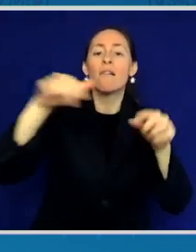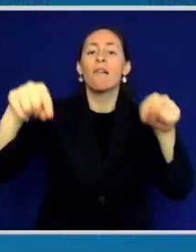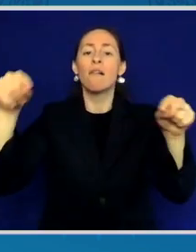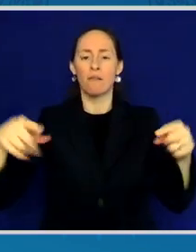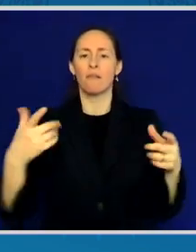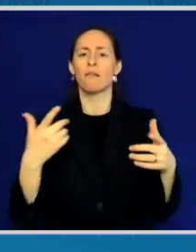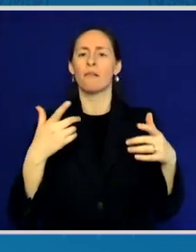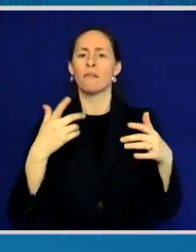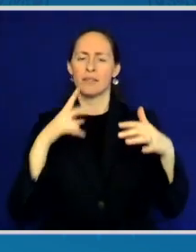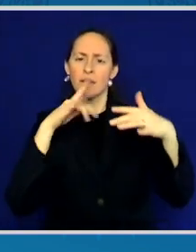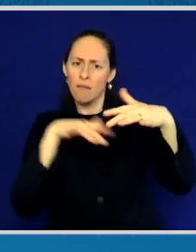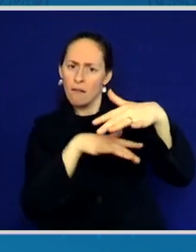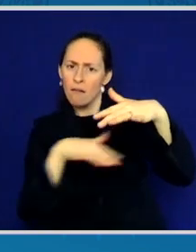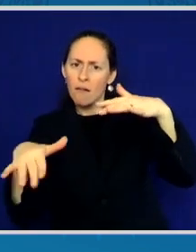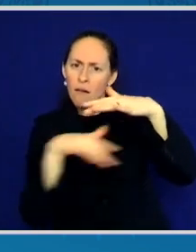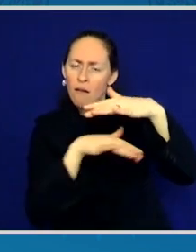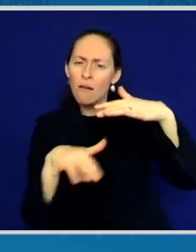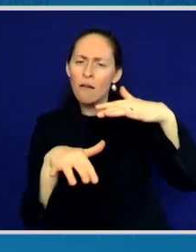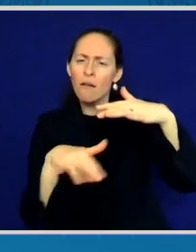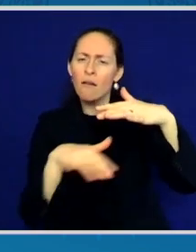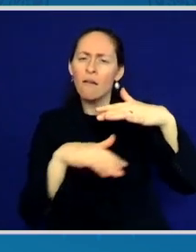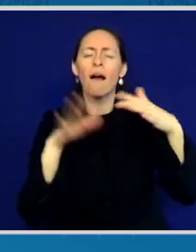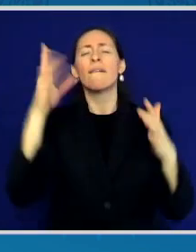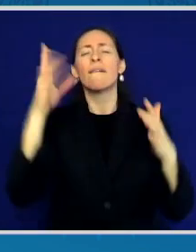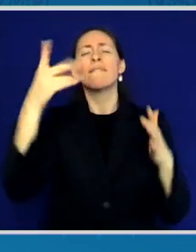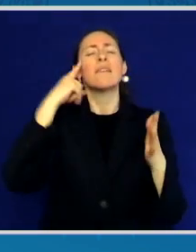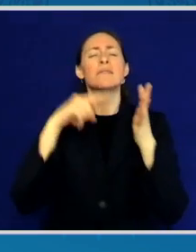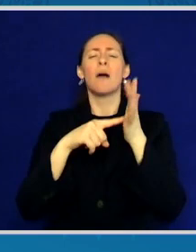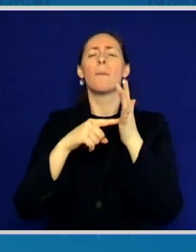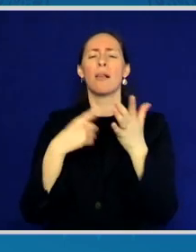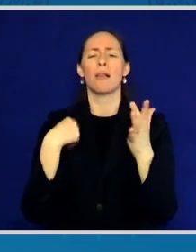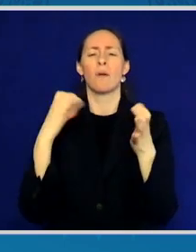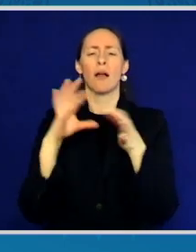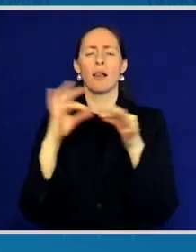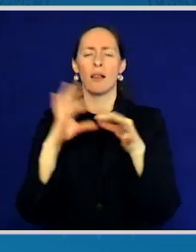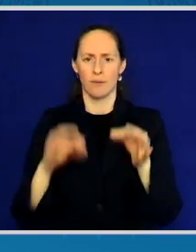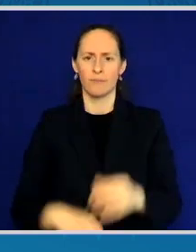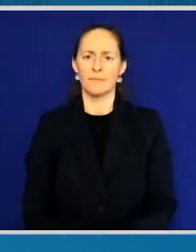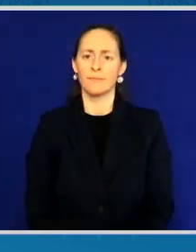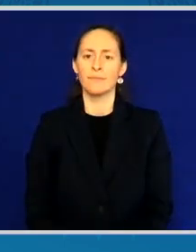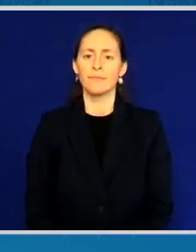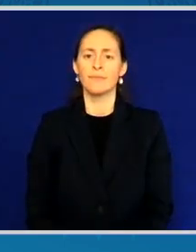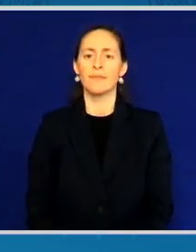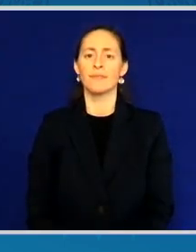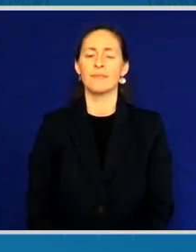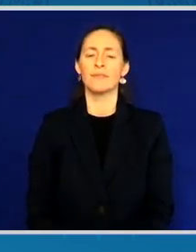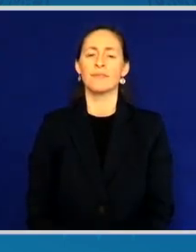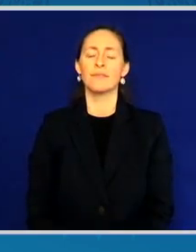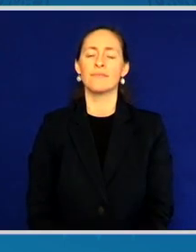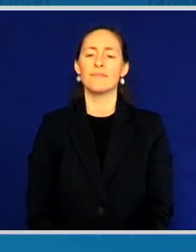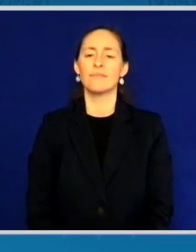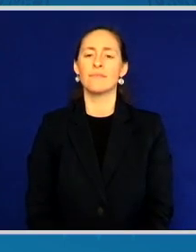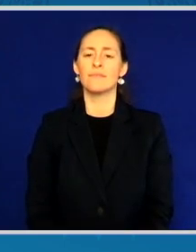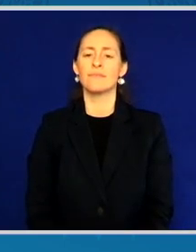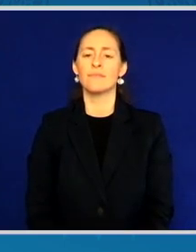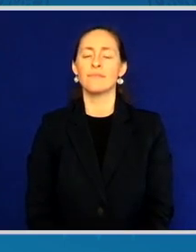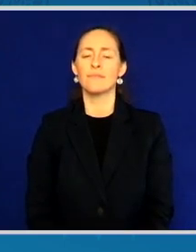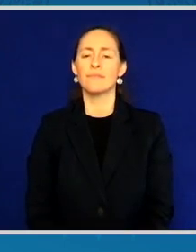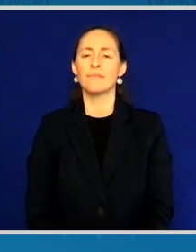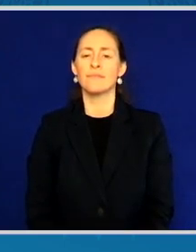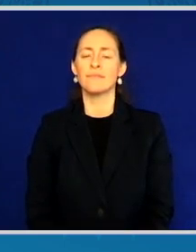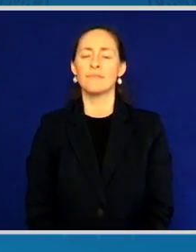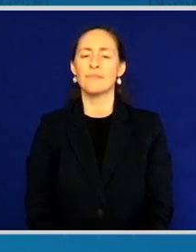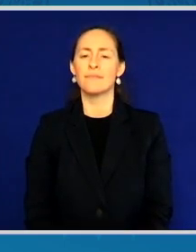space. And if you think about in today's polarizing society, we need to think about